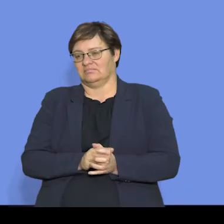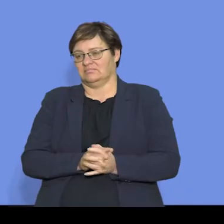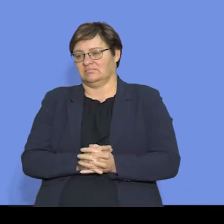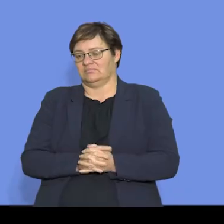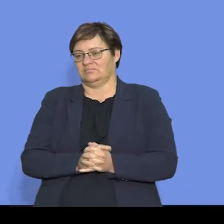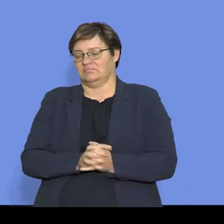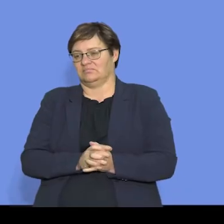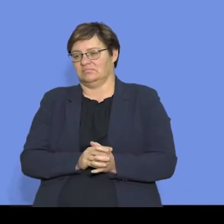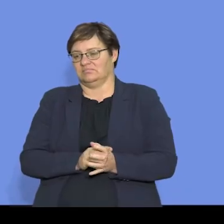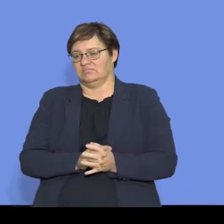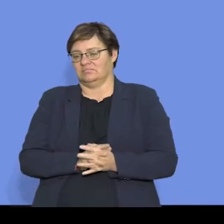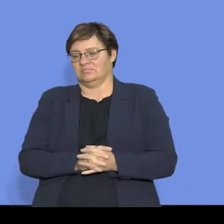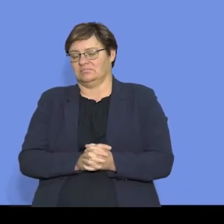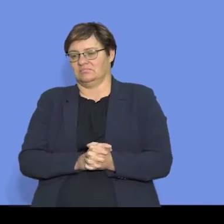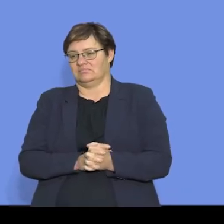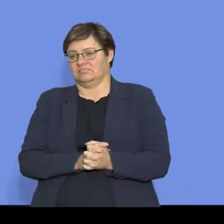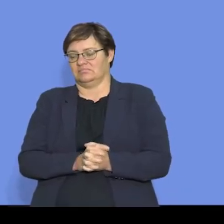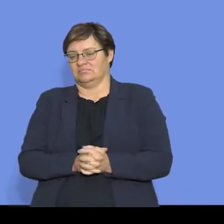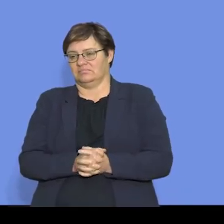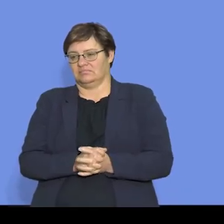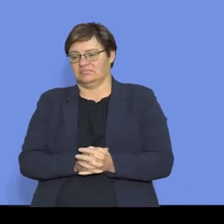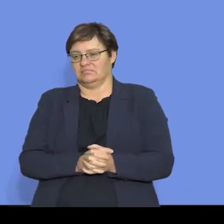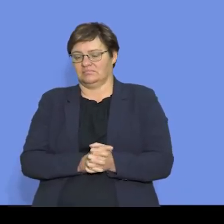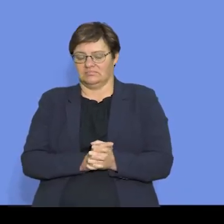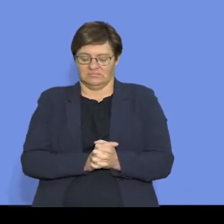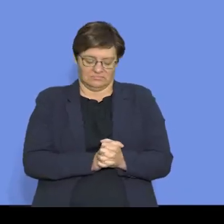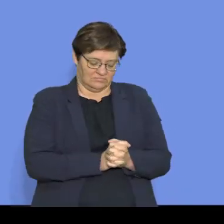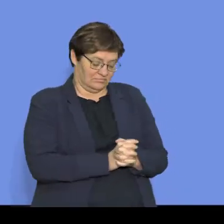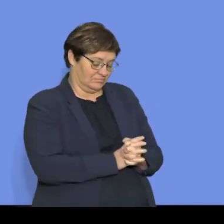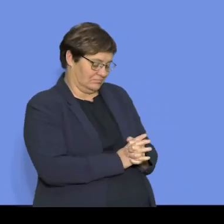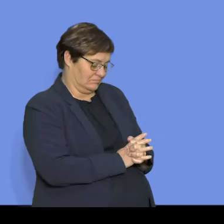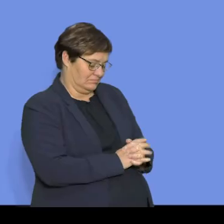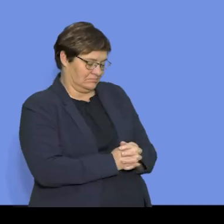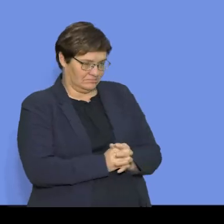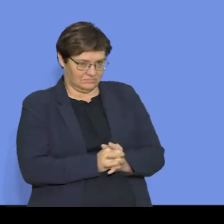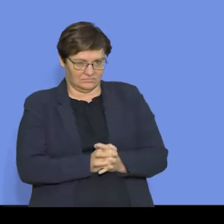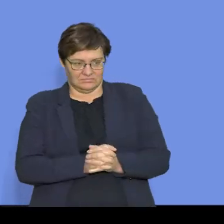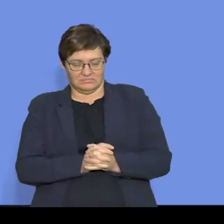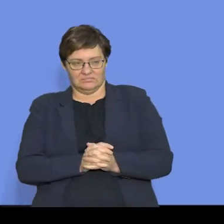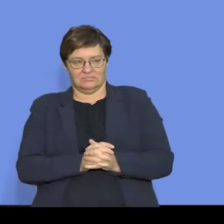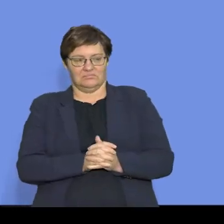from there. Oh, okay, so from turning, I'd already given the introduction to mass extinctions. Yeah.